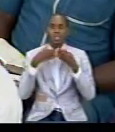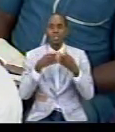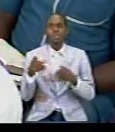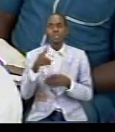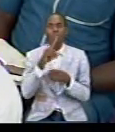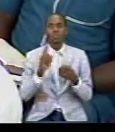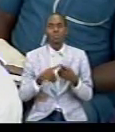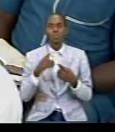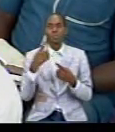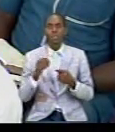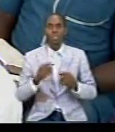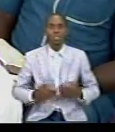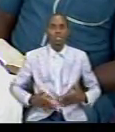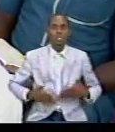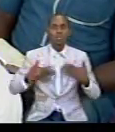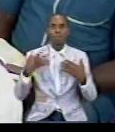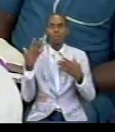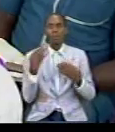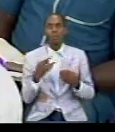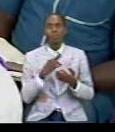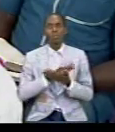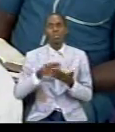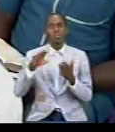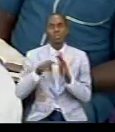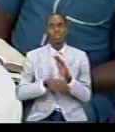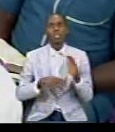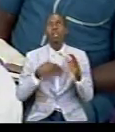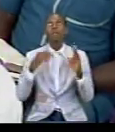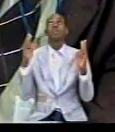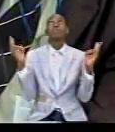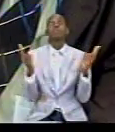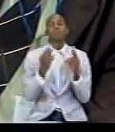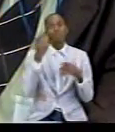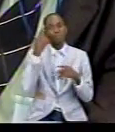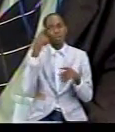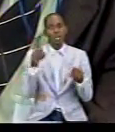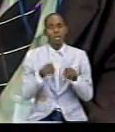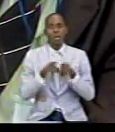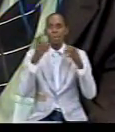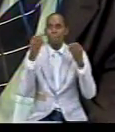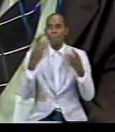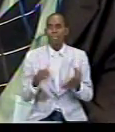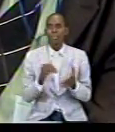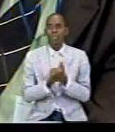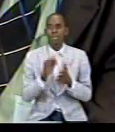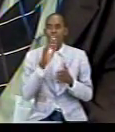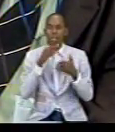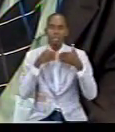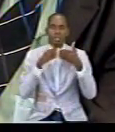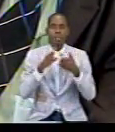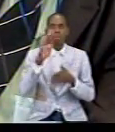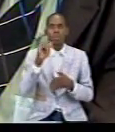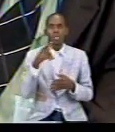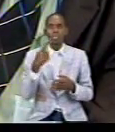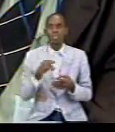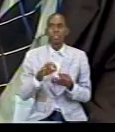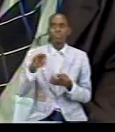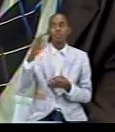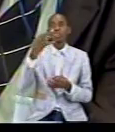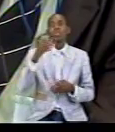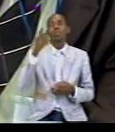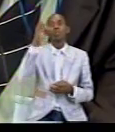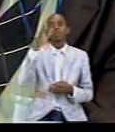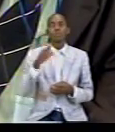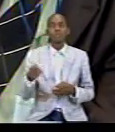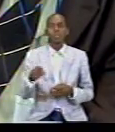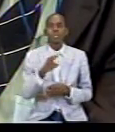of righteousness and victory. For as many as are led by the Spirit of God, they are the sons